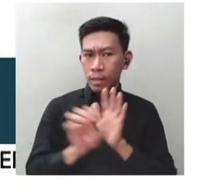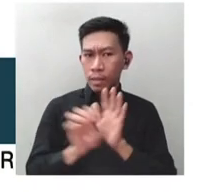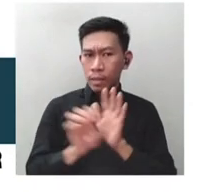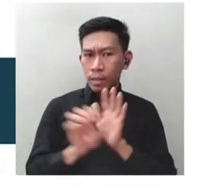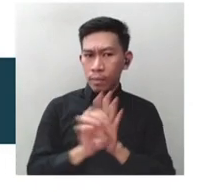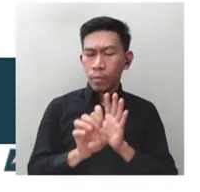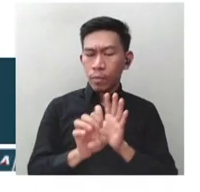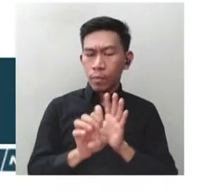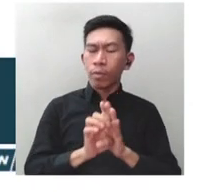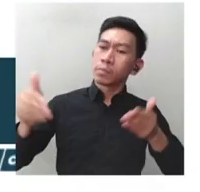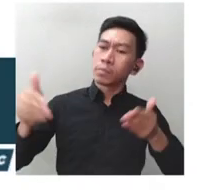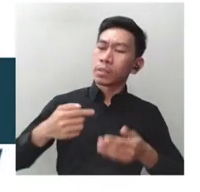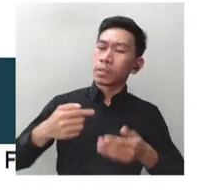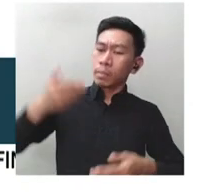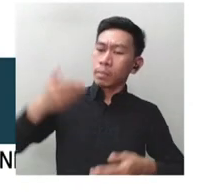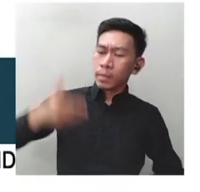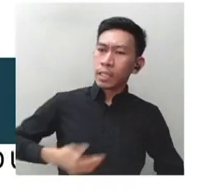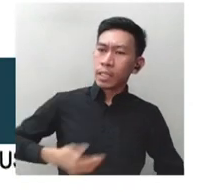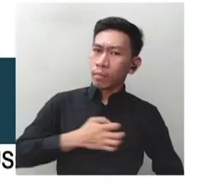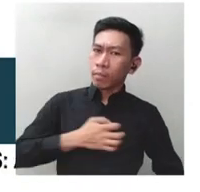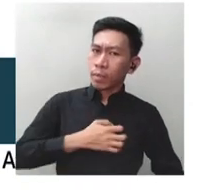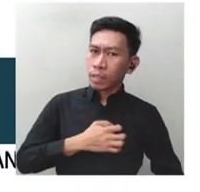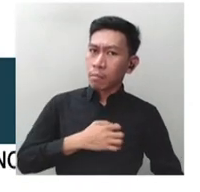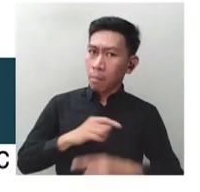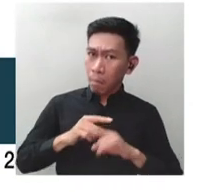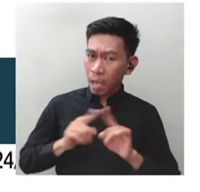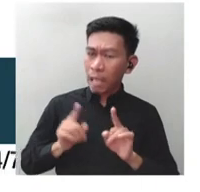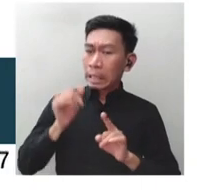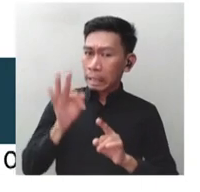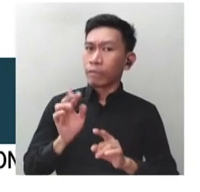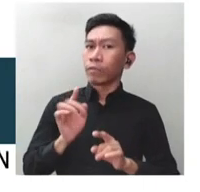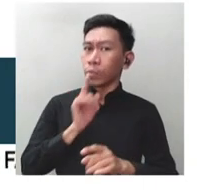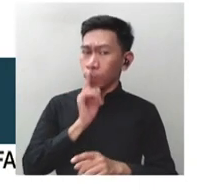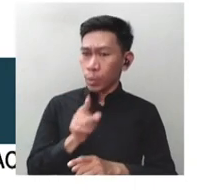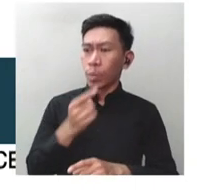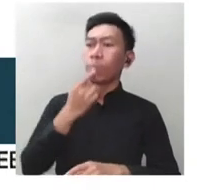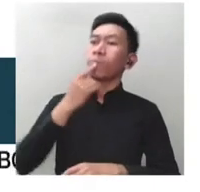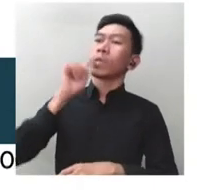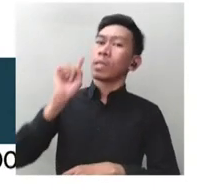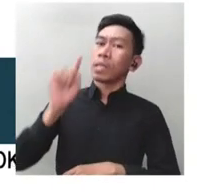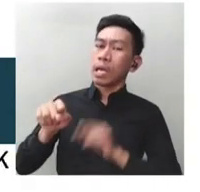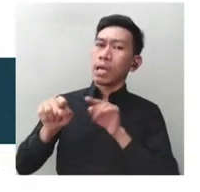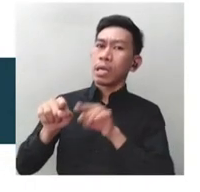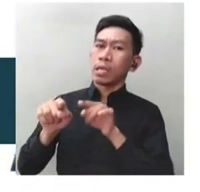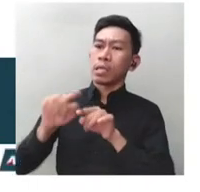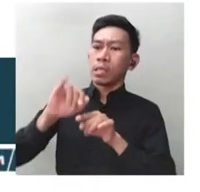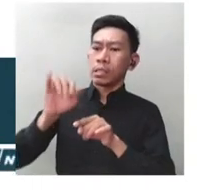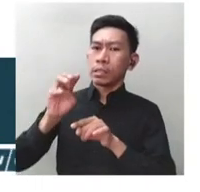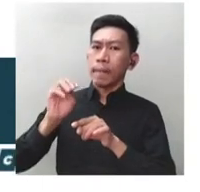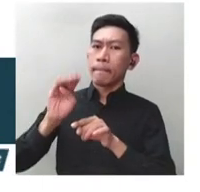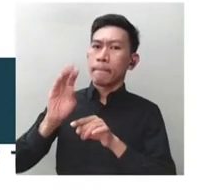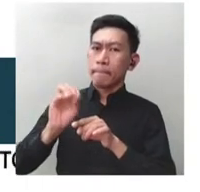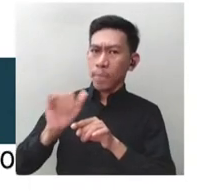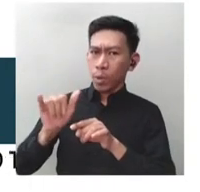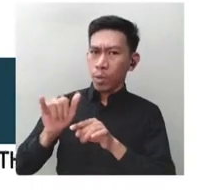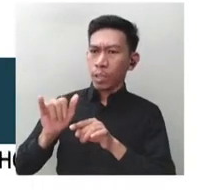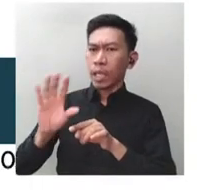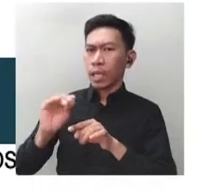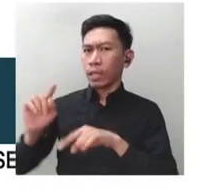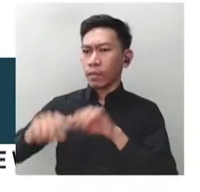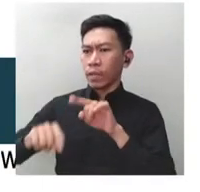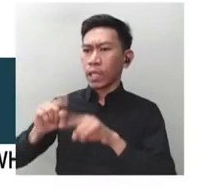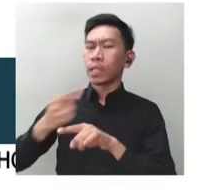police officers, if it is true that they commanded them, Jemboy and his friend, to sort of submit